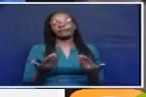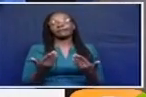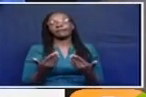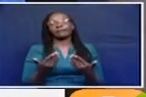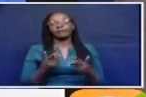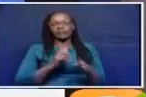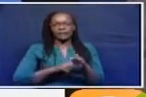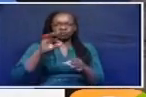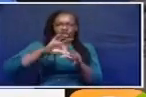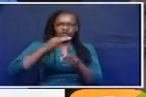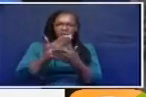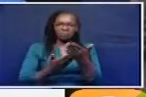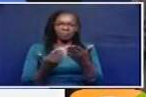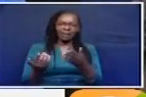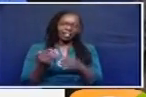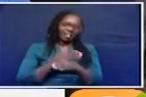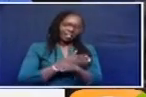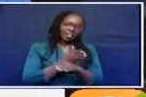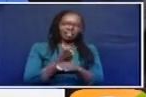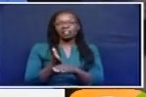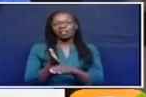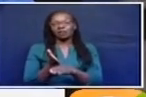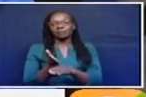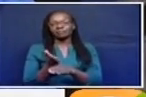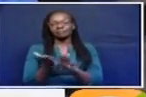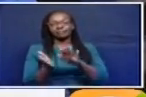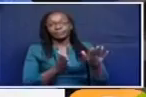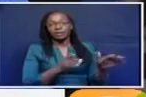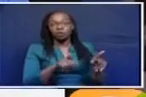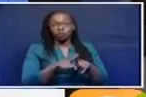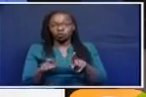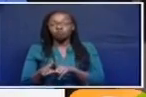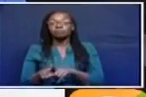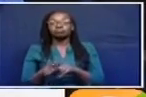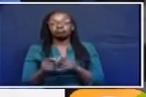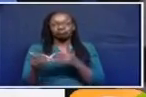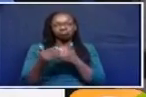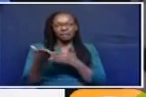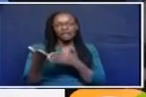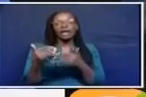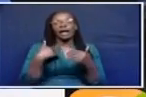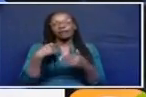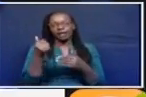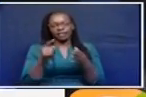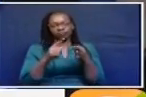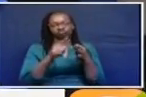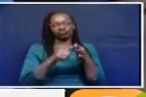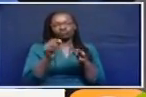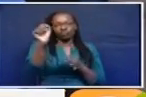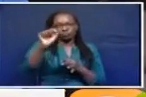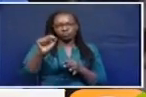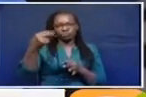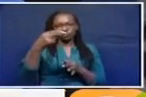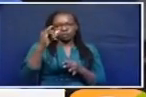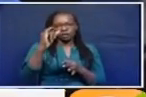of ballot materials. Then again, just close to this constituency, Lurambi constituency, is Shinyalu constituency. And